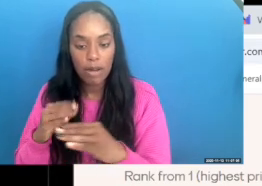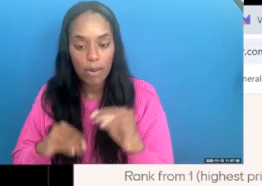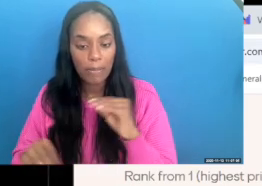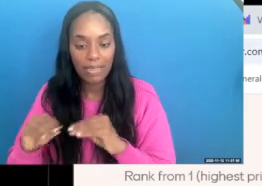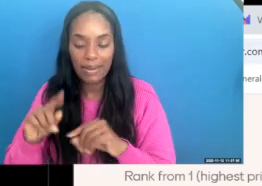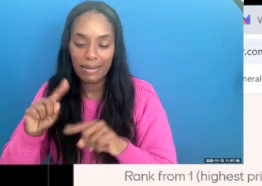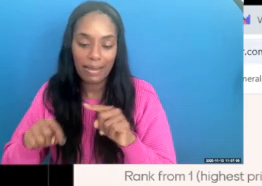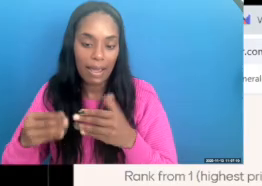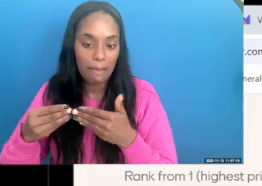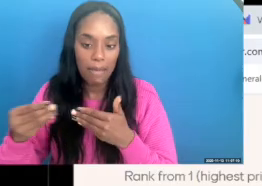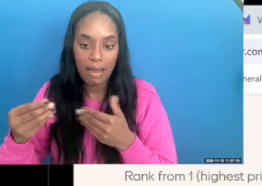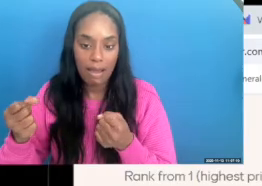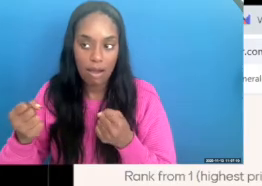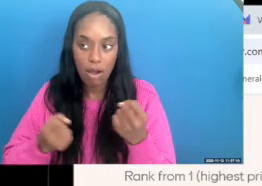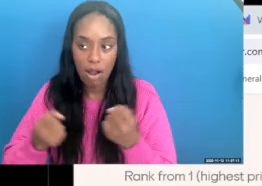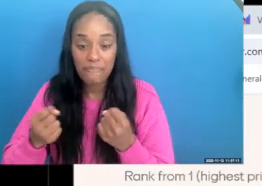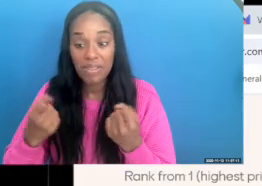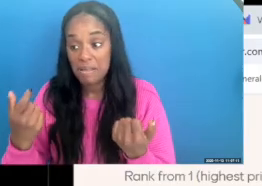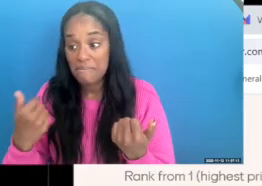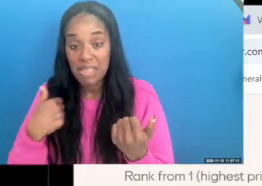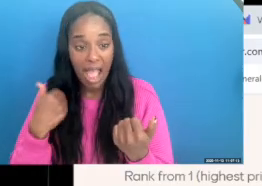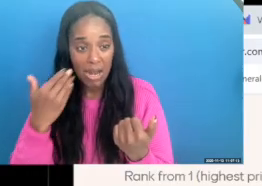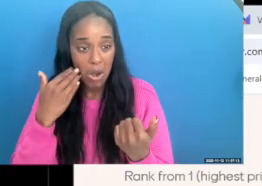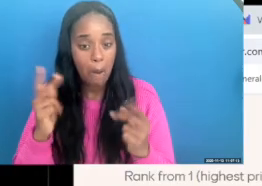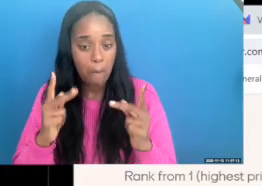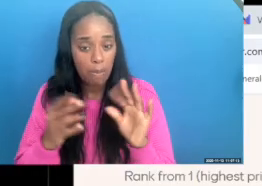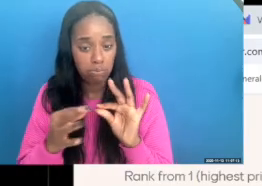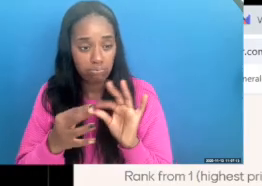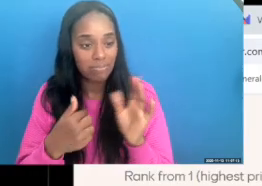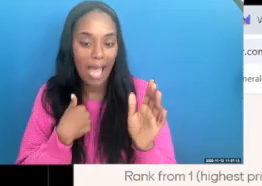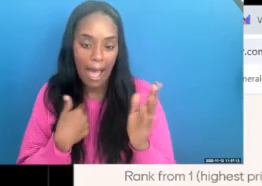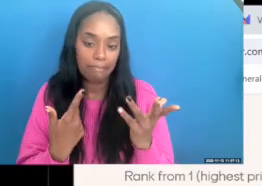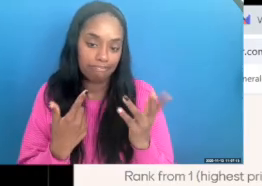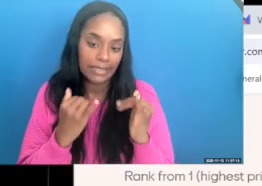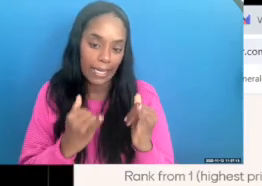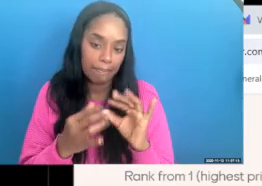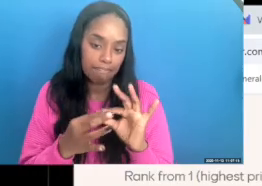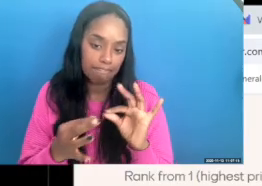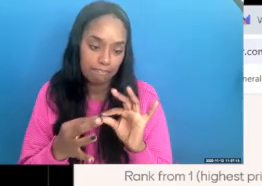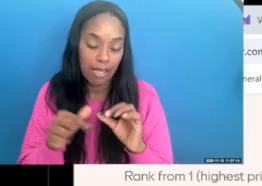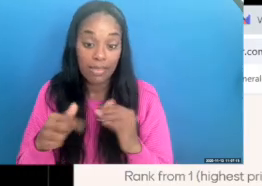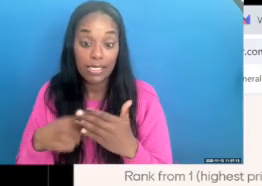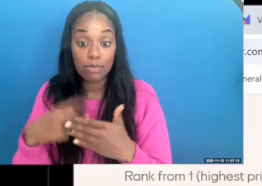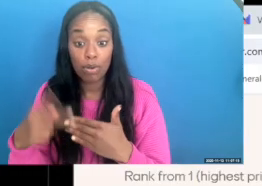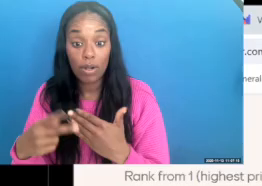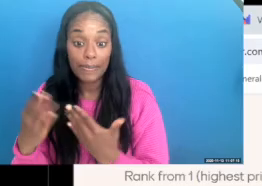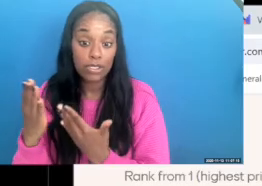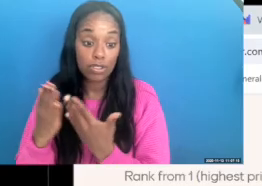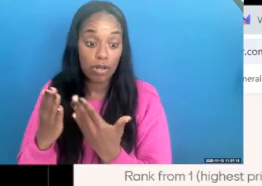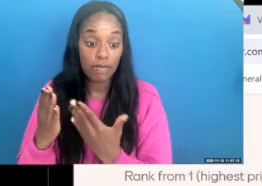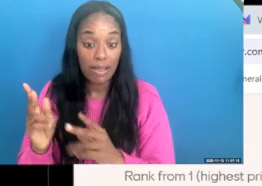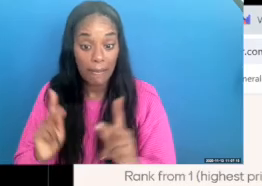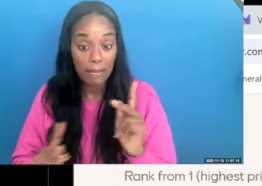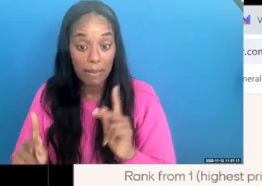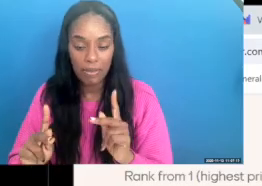shared mobility just would not be able to purchase a car. So, you know, I'm echoing what many people have